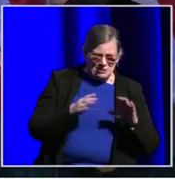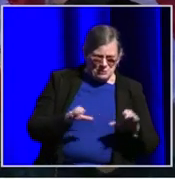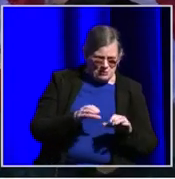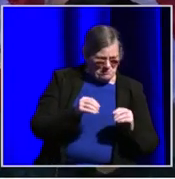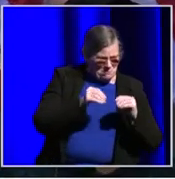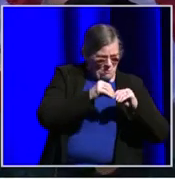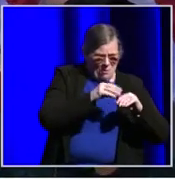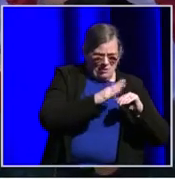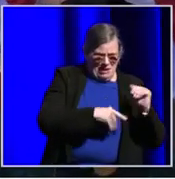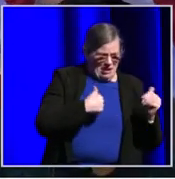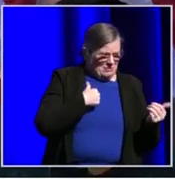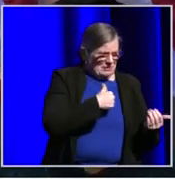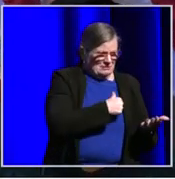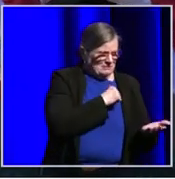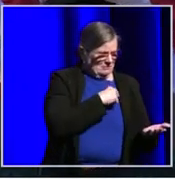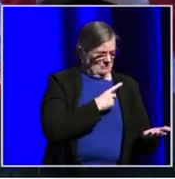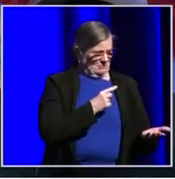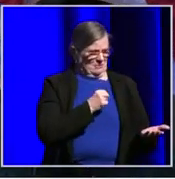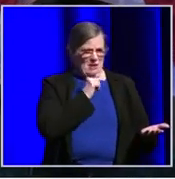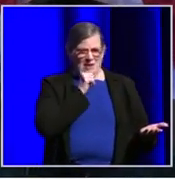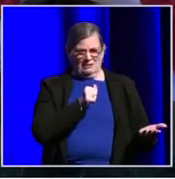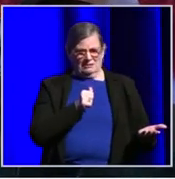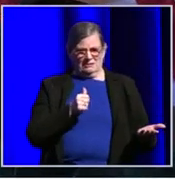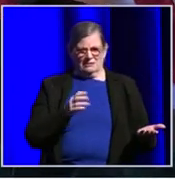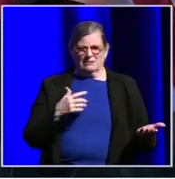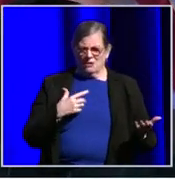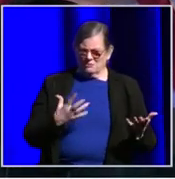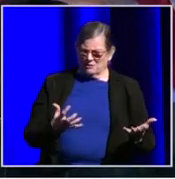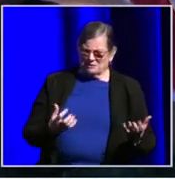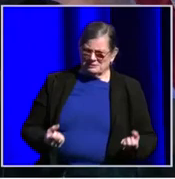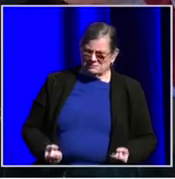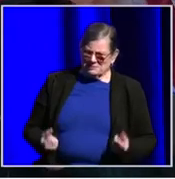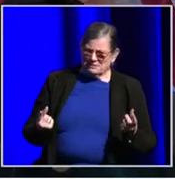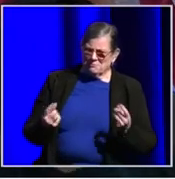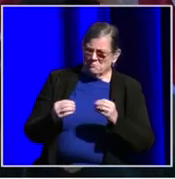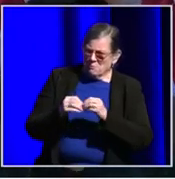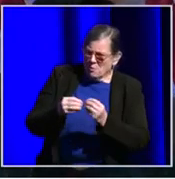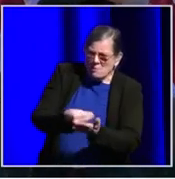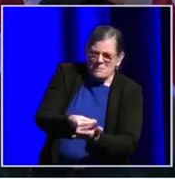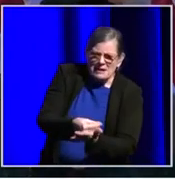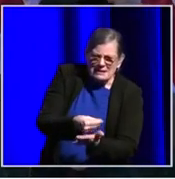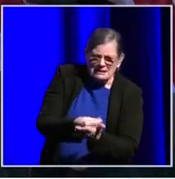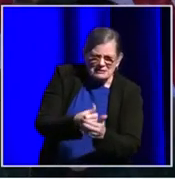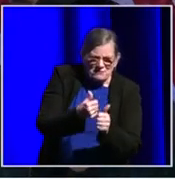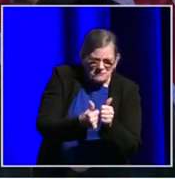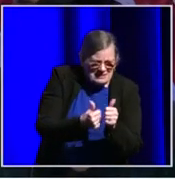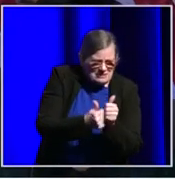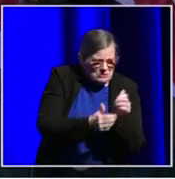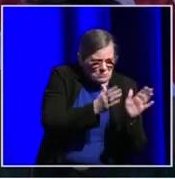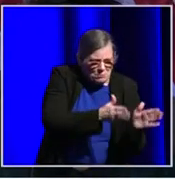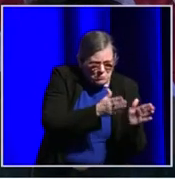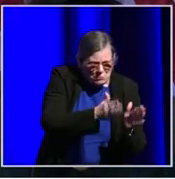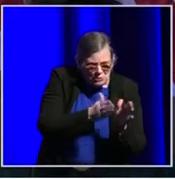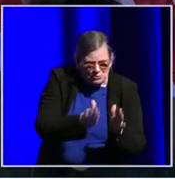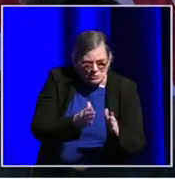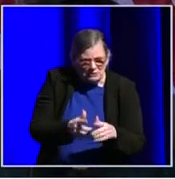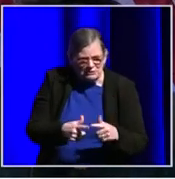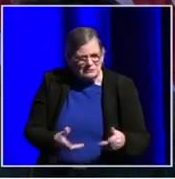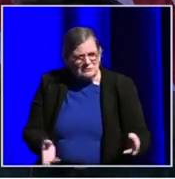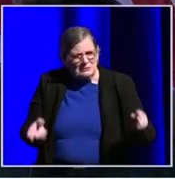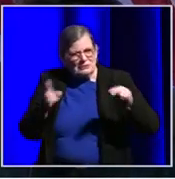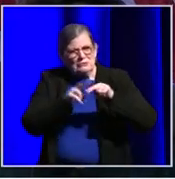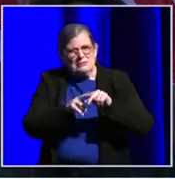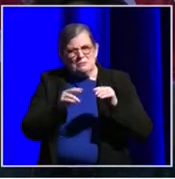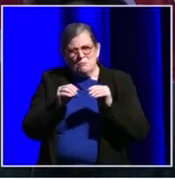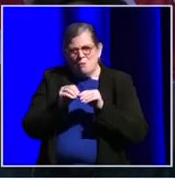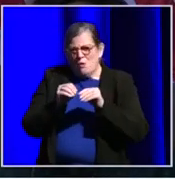every strategy we can think of and spending more per capita to preserve and create affordable housing. Sobering and